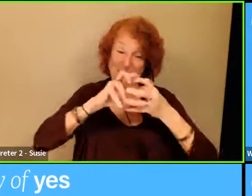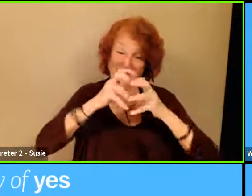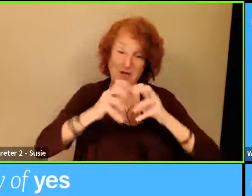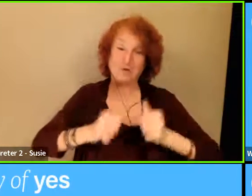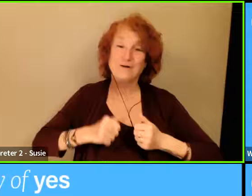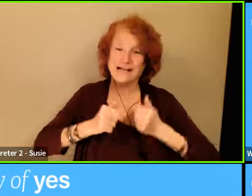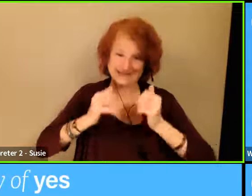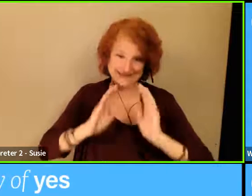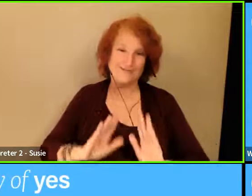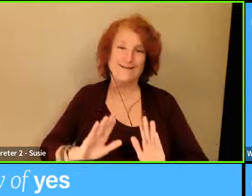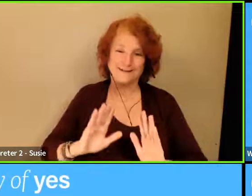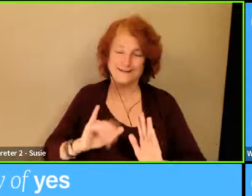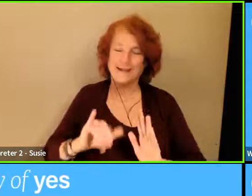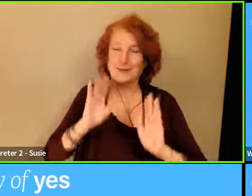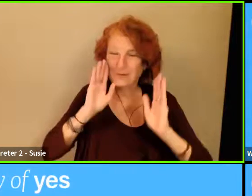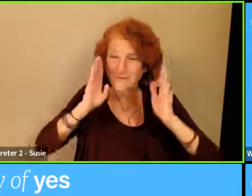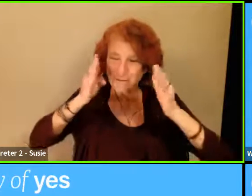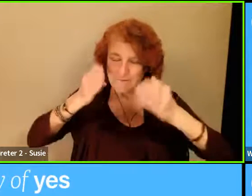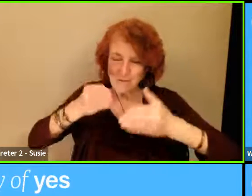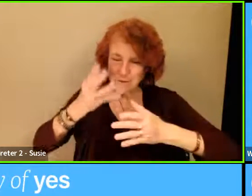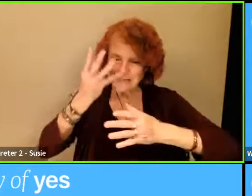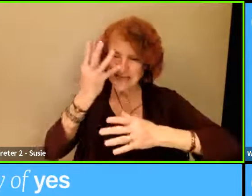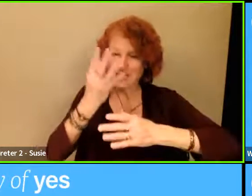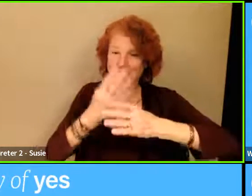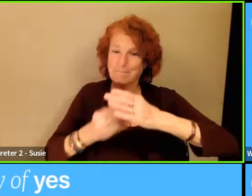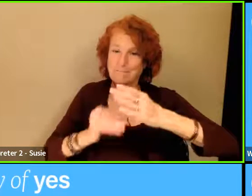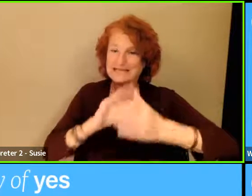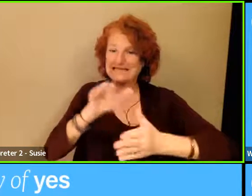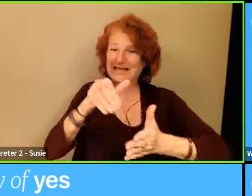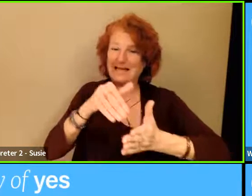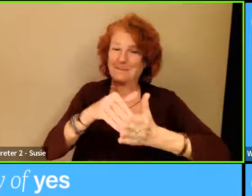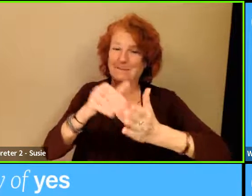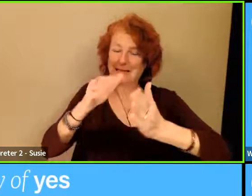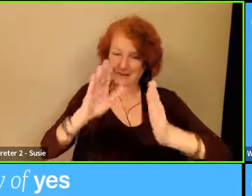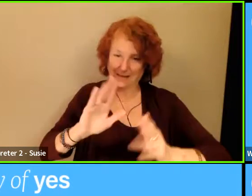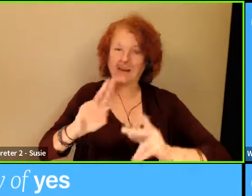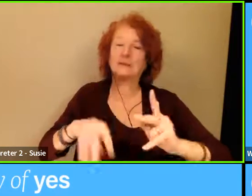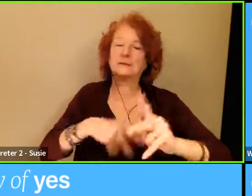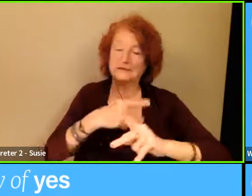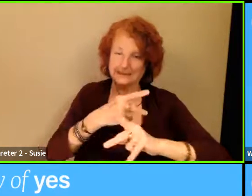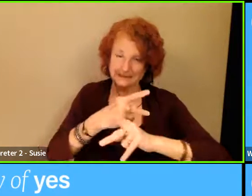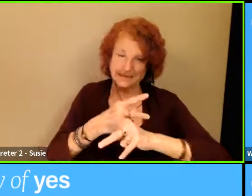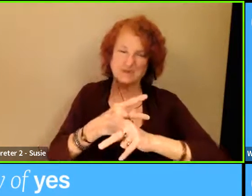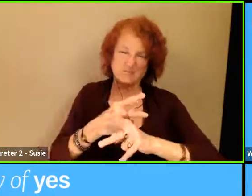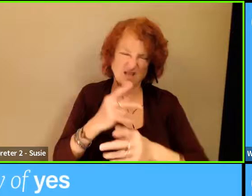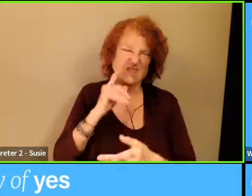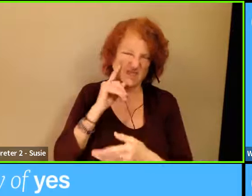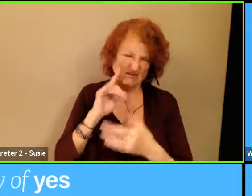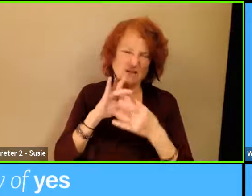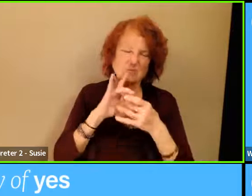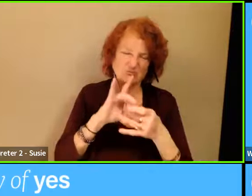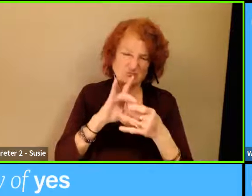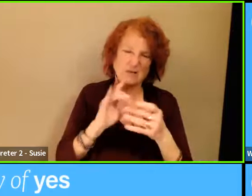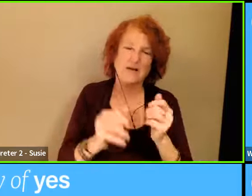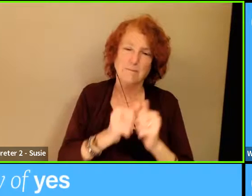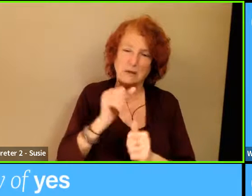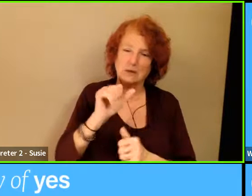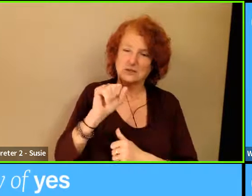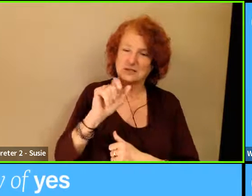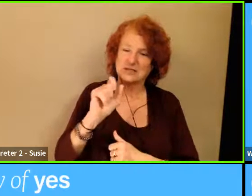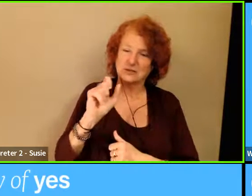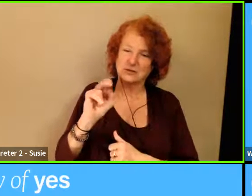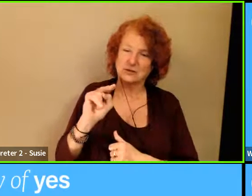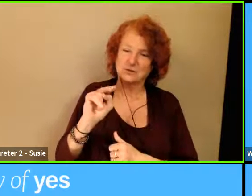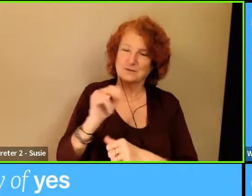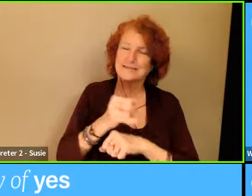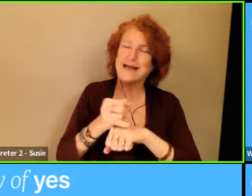residents, because that'll be focused on our missing middle housing types, which would be most relevant for Steinlein, for example. So definitely come through for our other